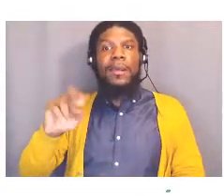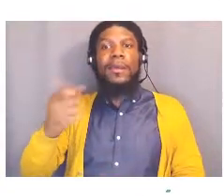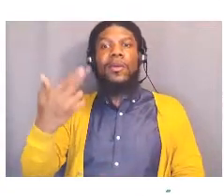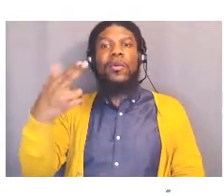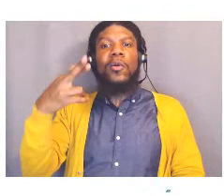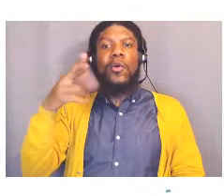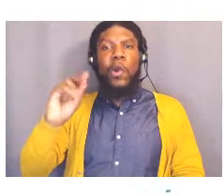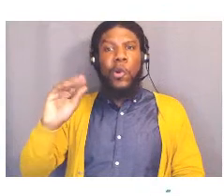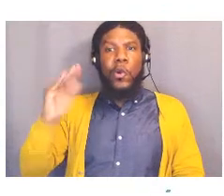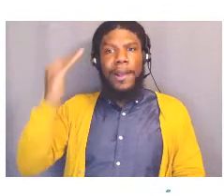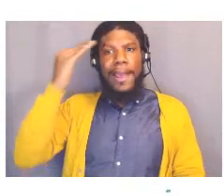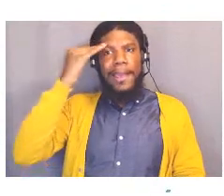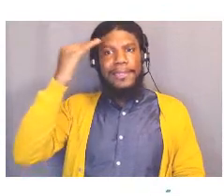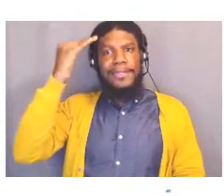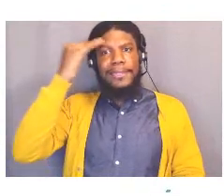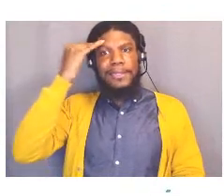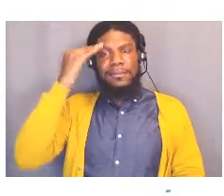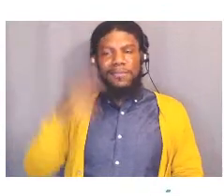poem.